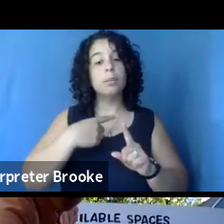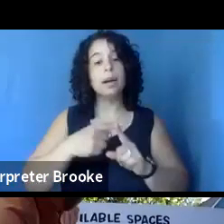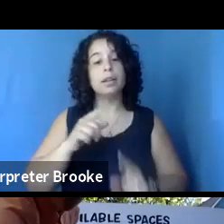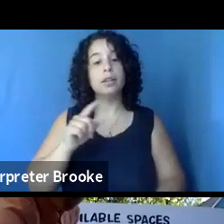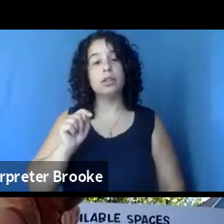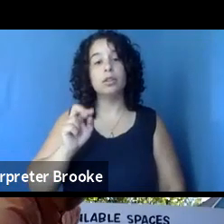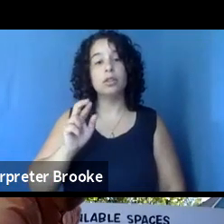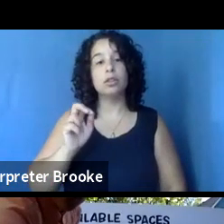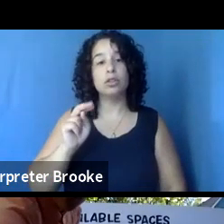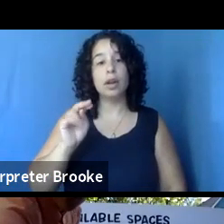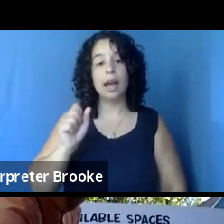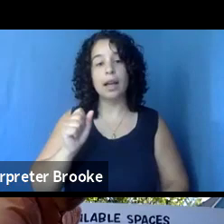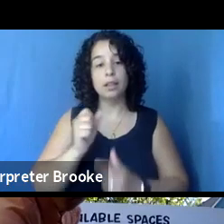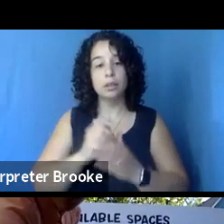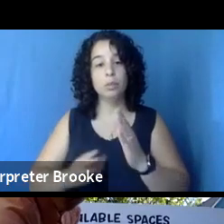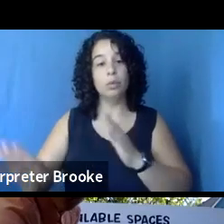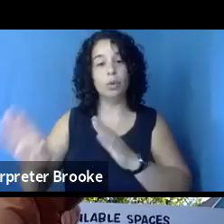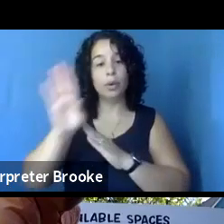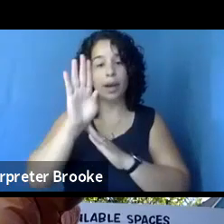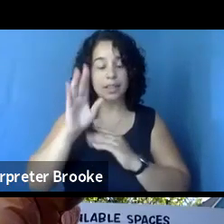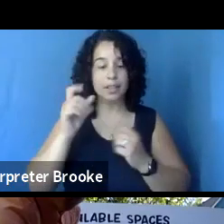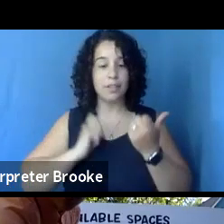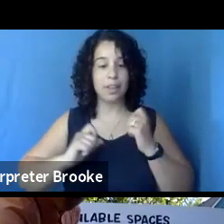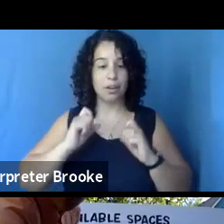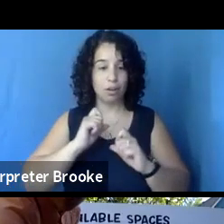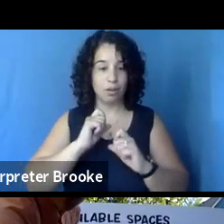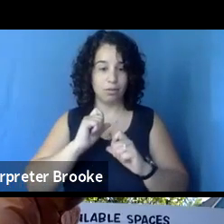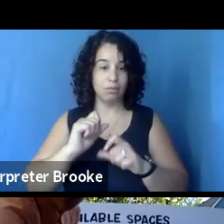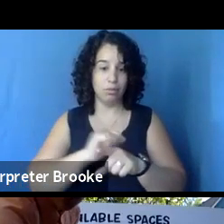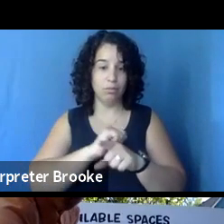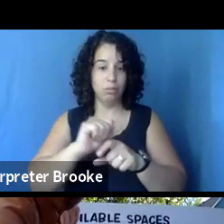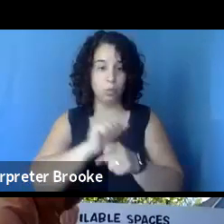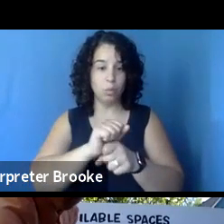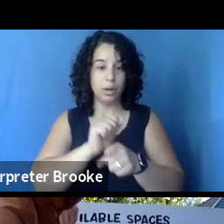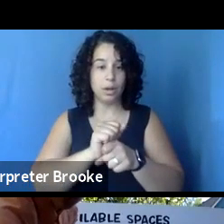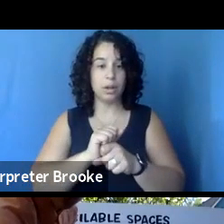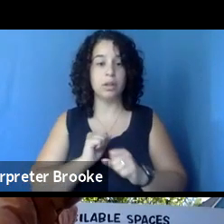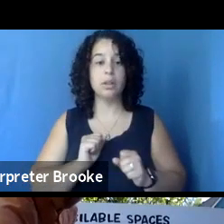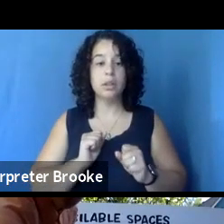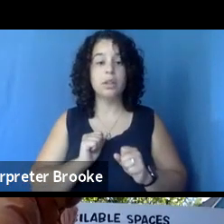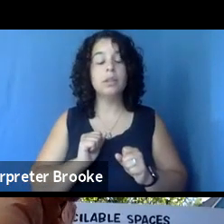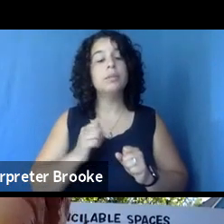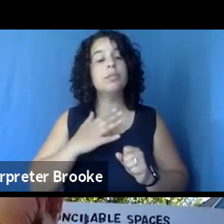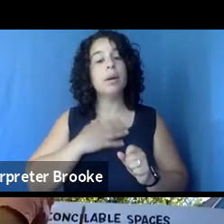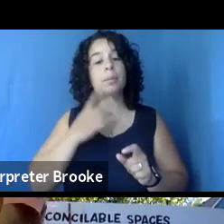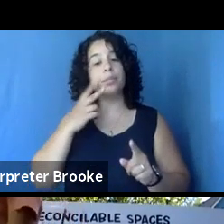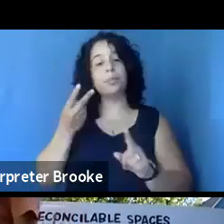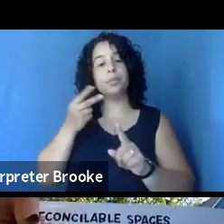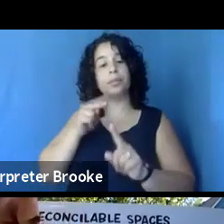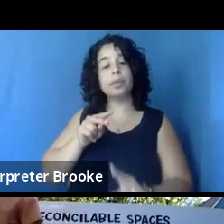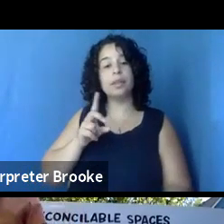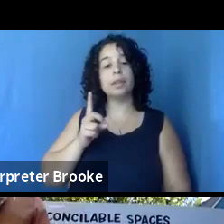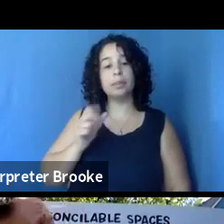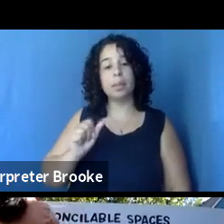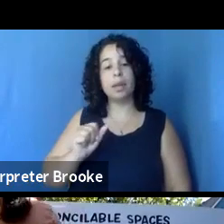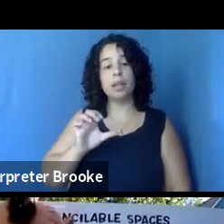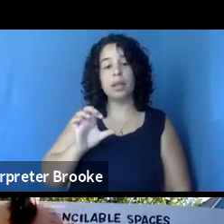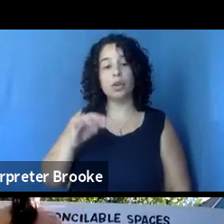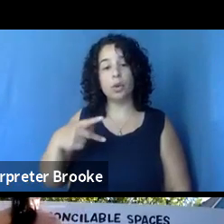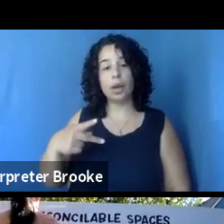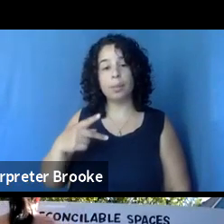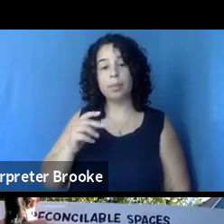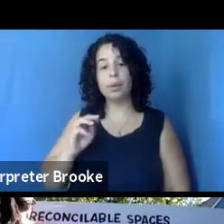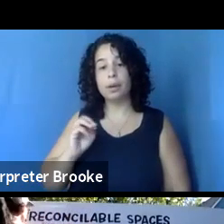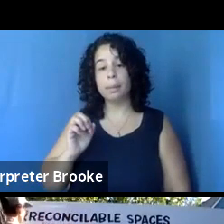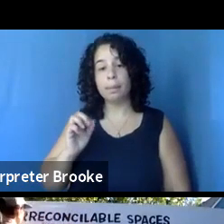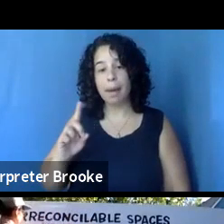experimental performance. I work from a disability crip mad aesthetic. And that